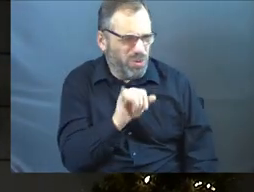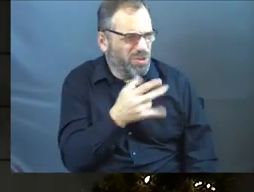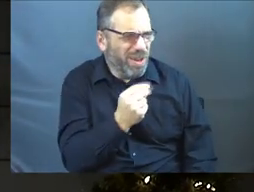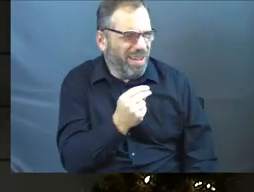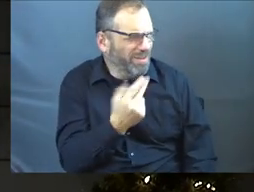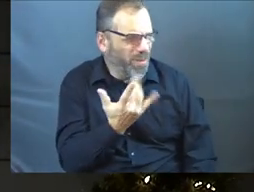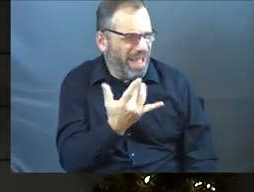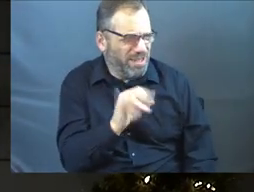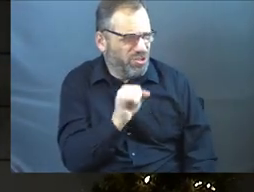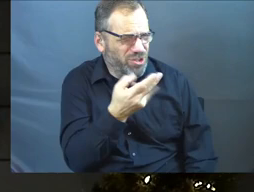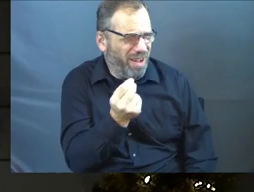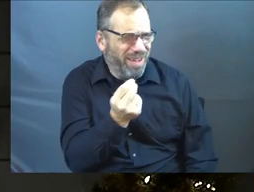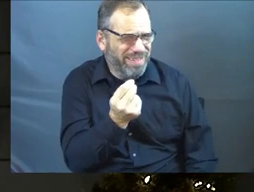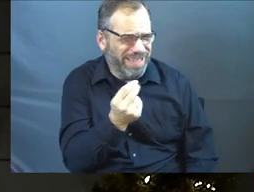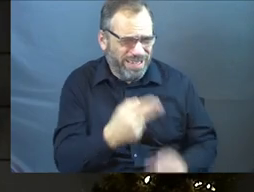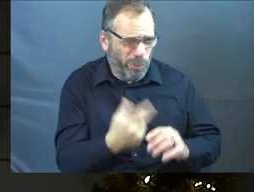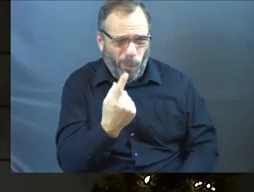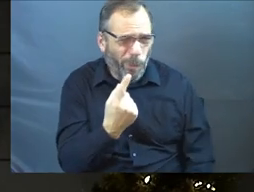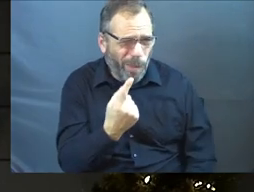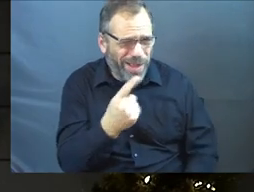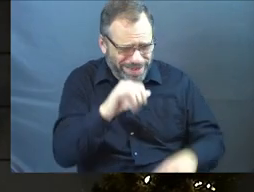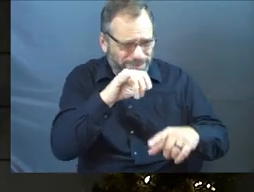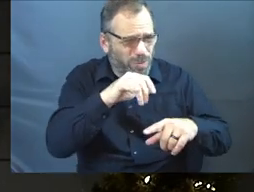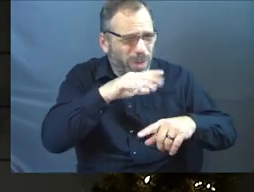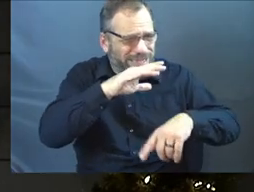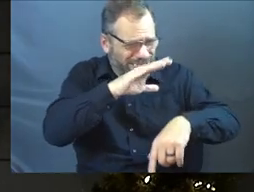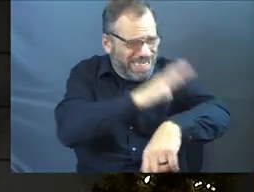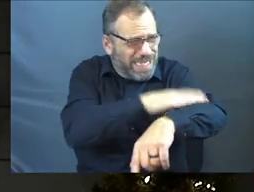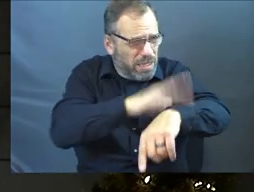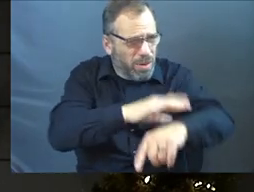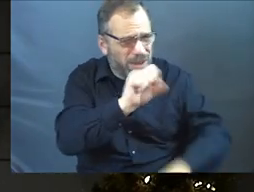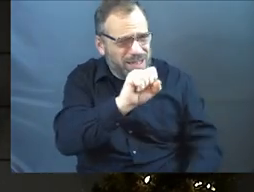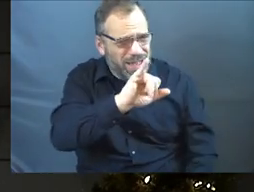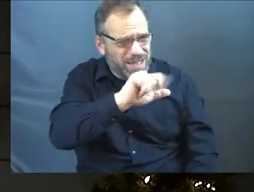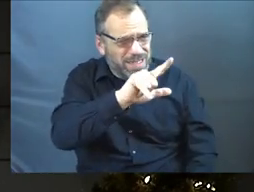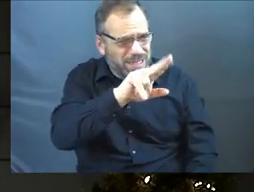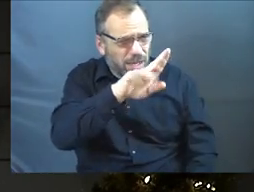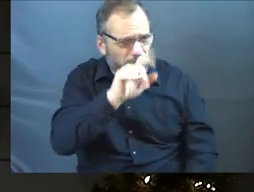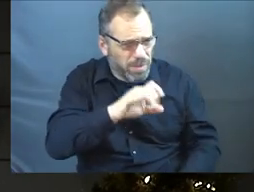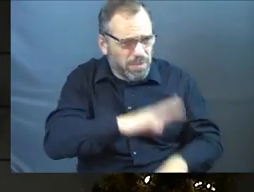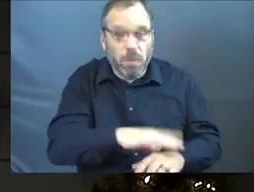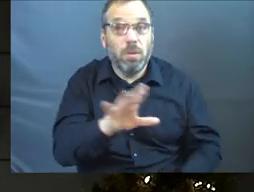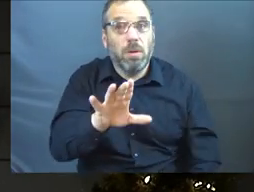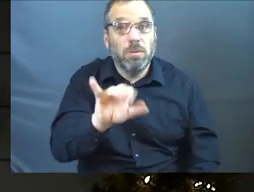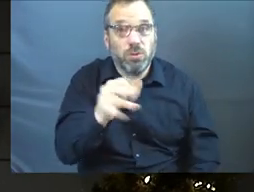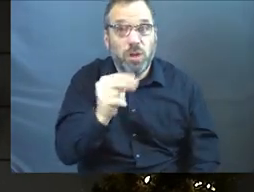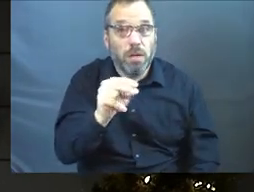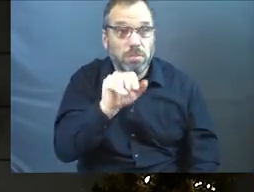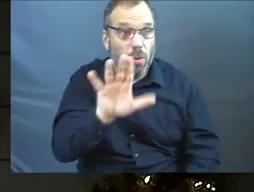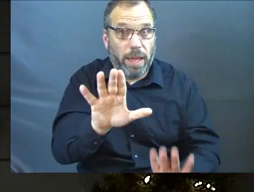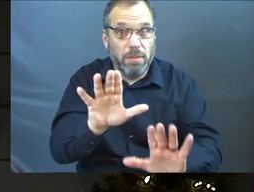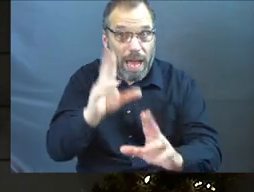is John. It's one syllable. You know what I mean? Like, what are you, come on, get creative. Now, I love the name John, no disrespect.